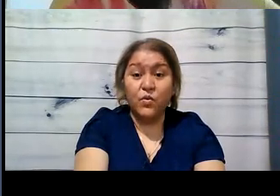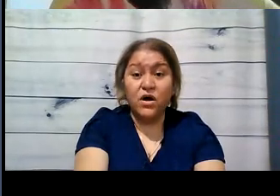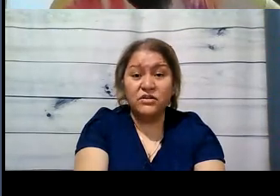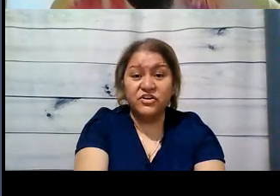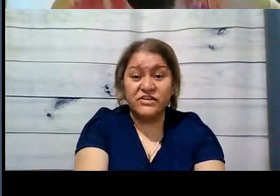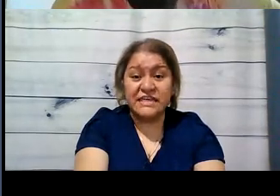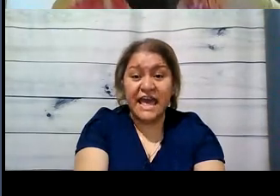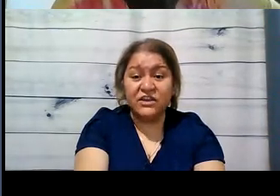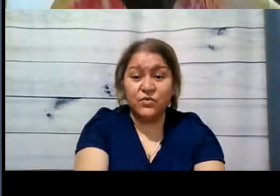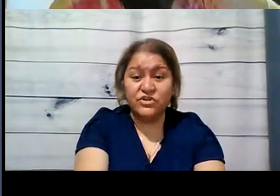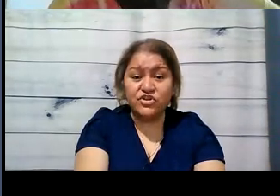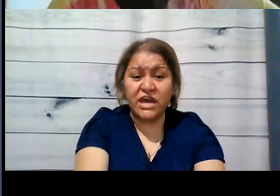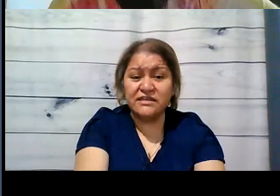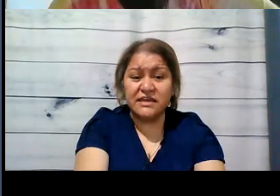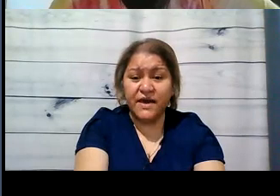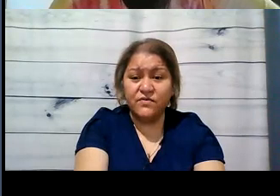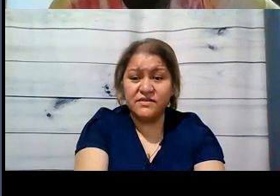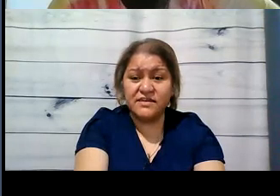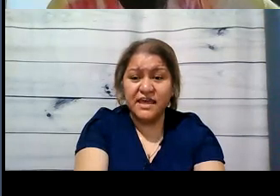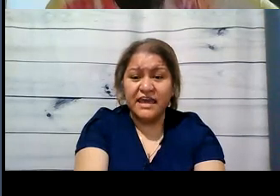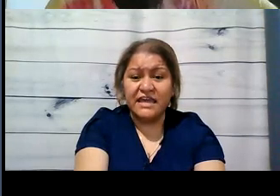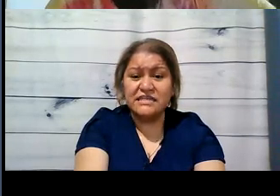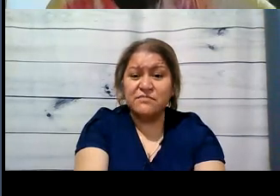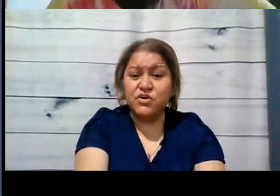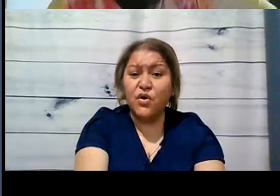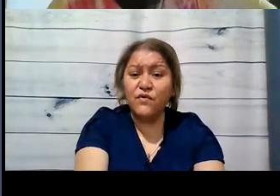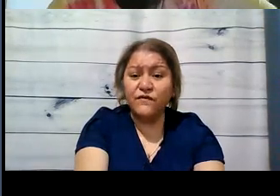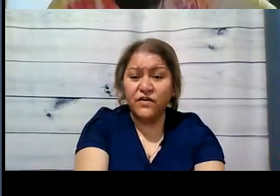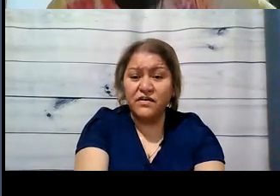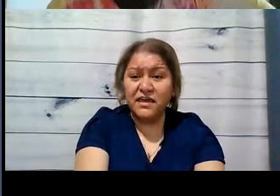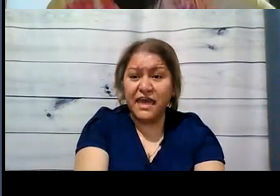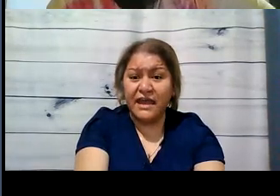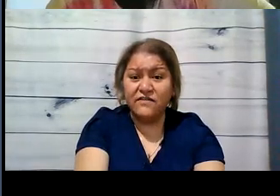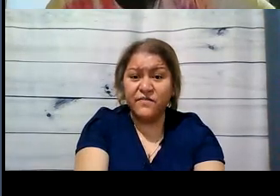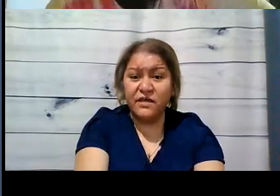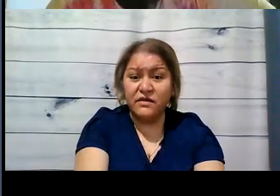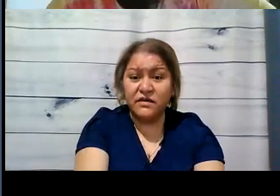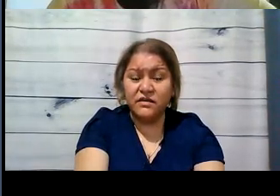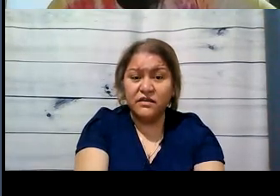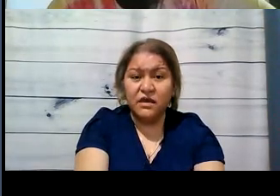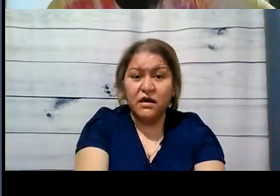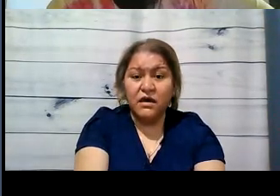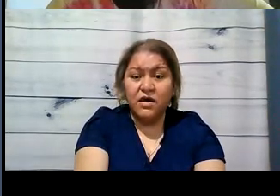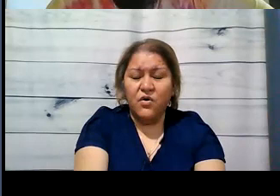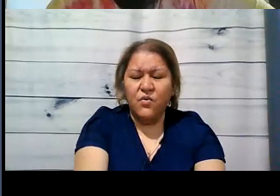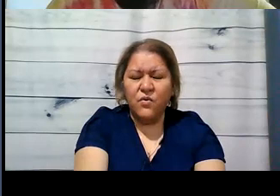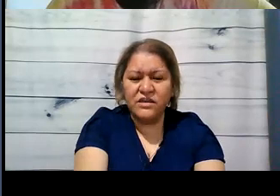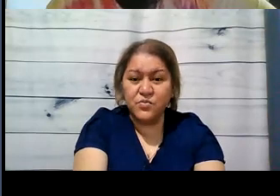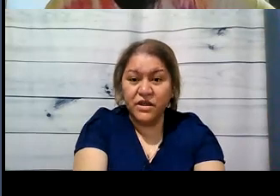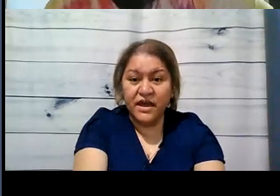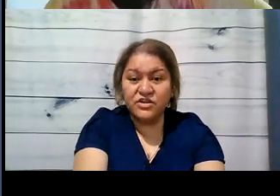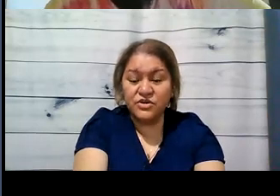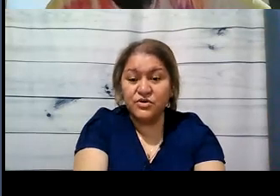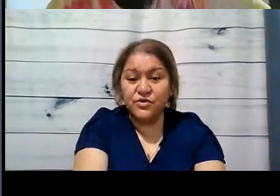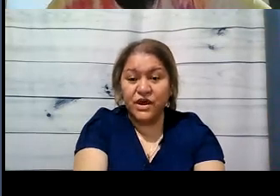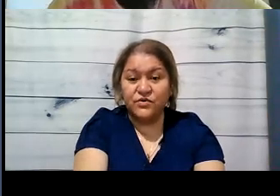when Walter's cat was chasing a mouse and tipped over the can of milk. What